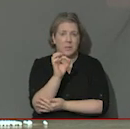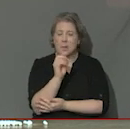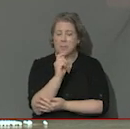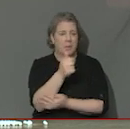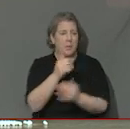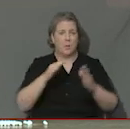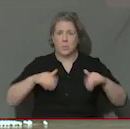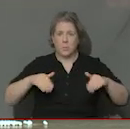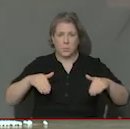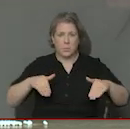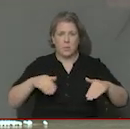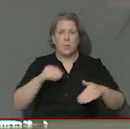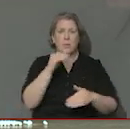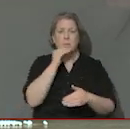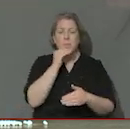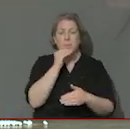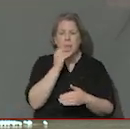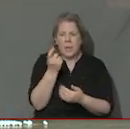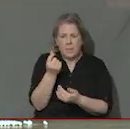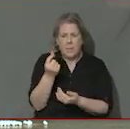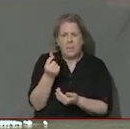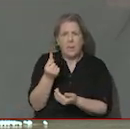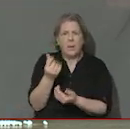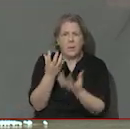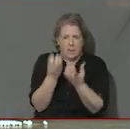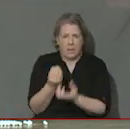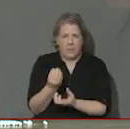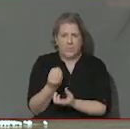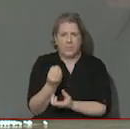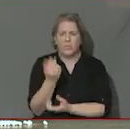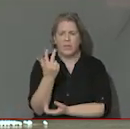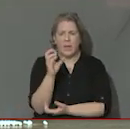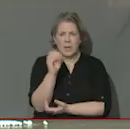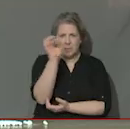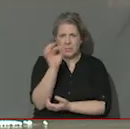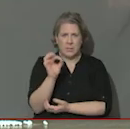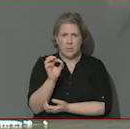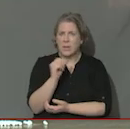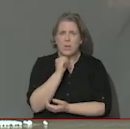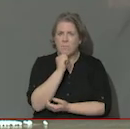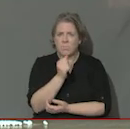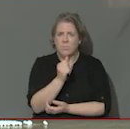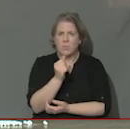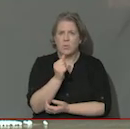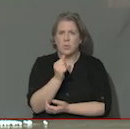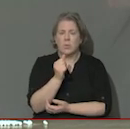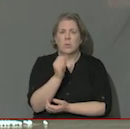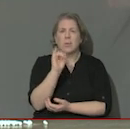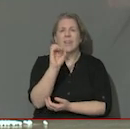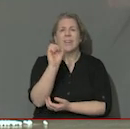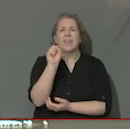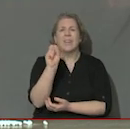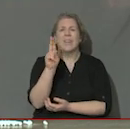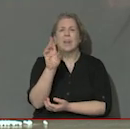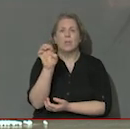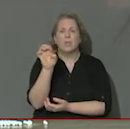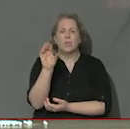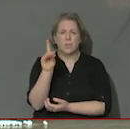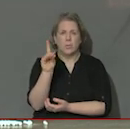have our capital. They say 80% were in issue. So that is